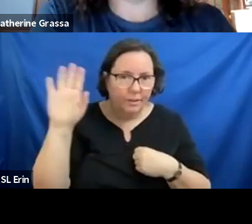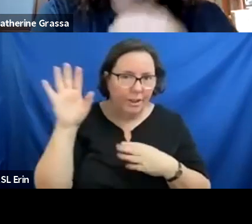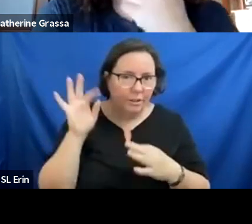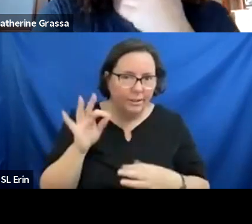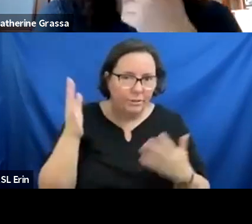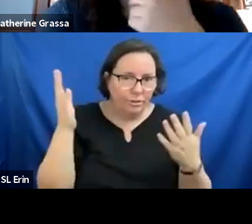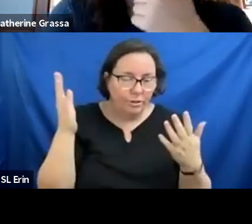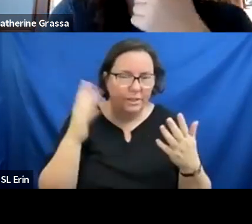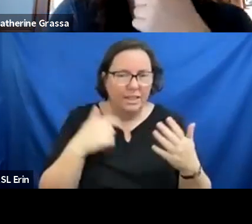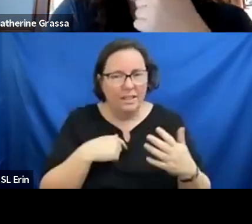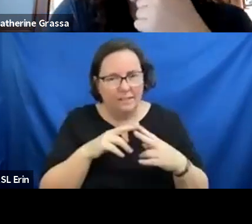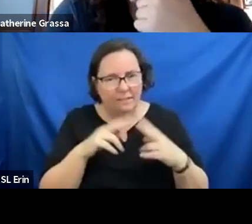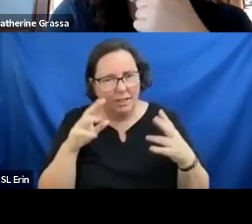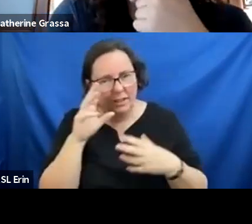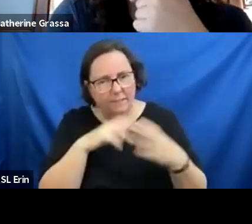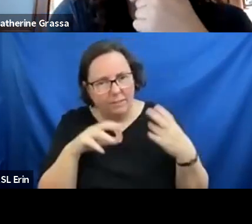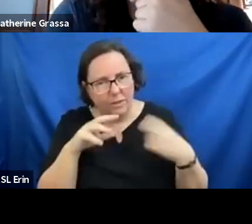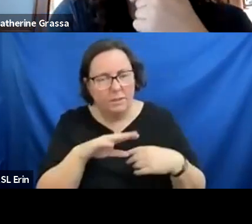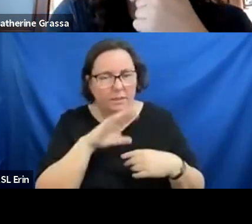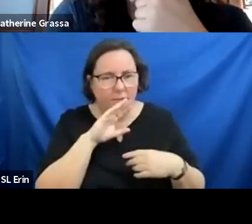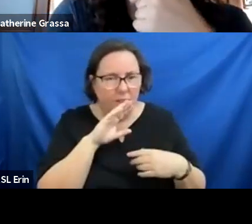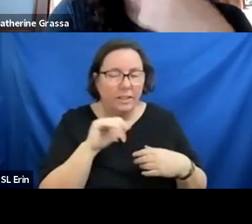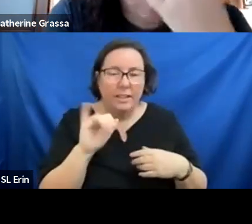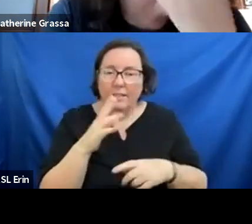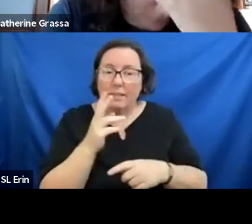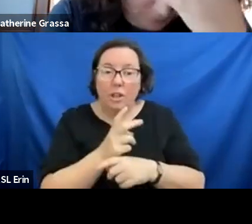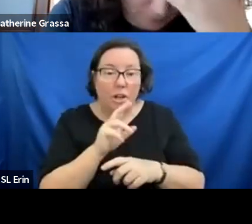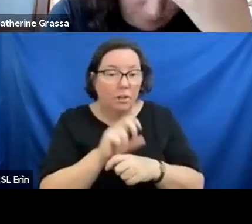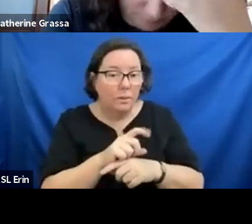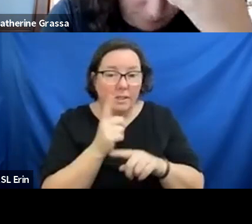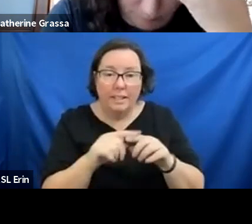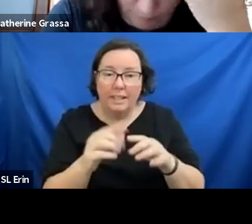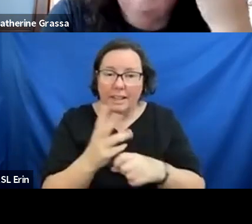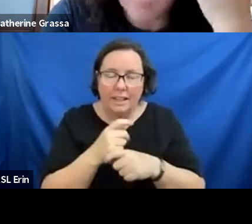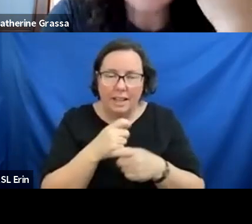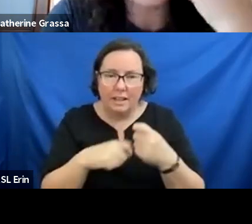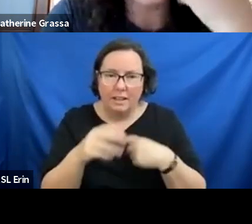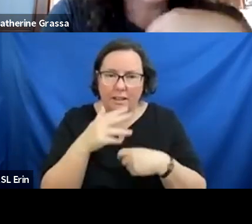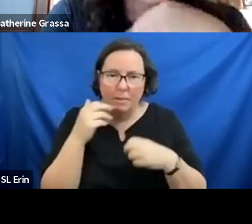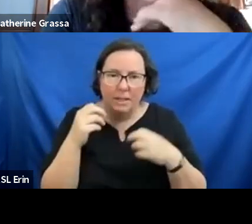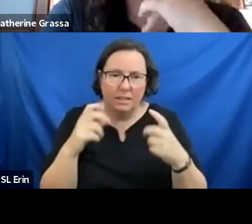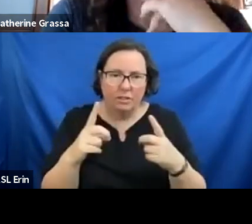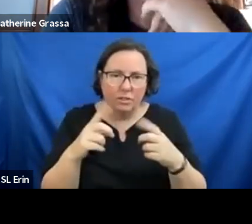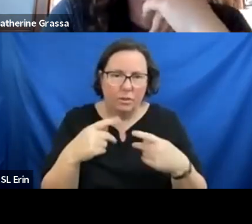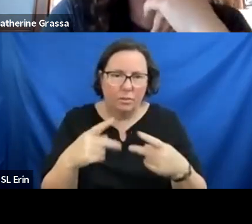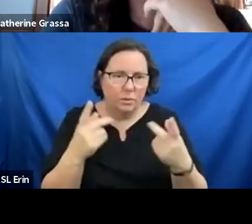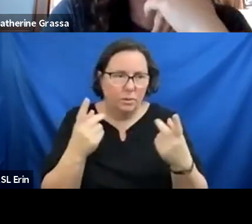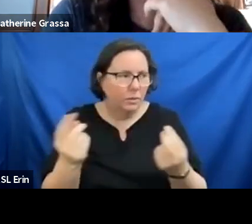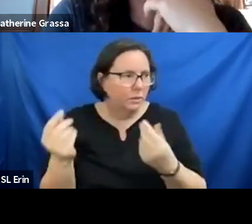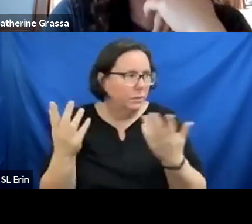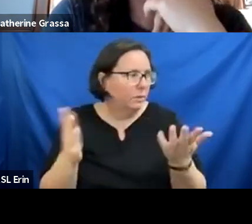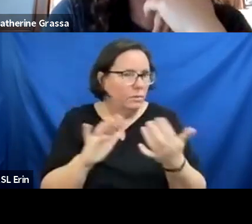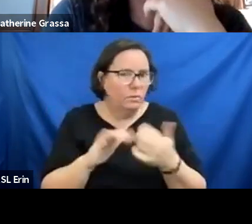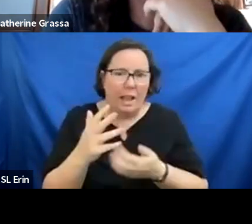also feel very confused and frustrated. If hard work can't get us the best education opportunities, then what should we do to earn